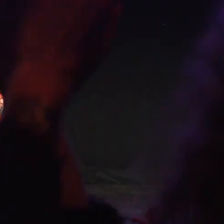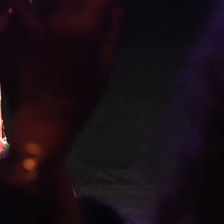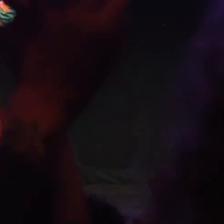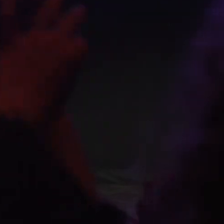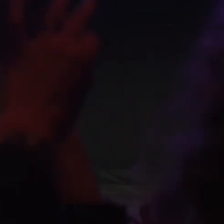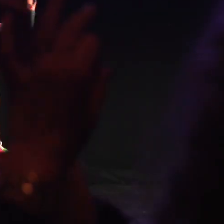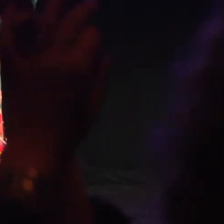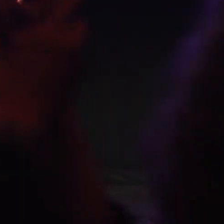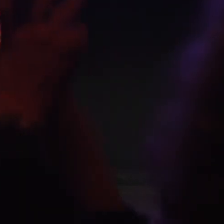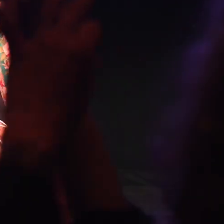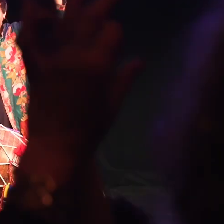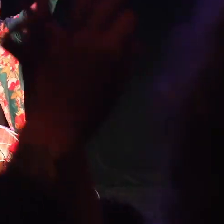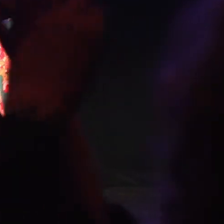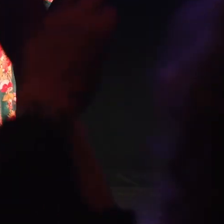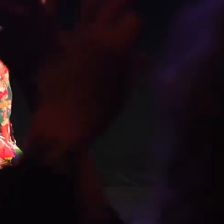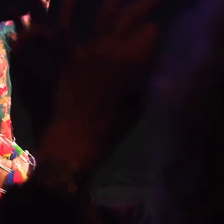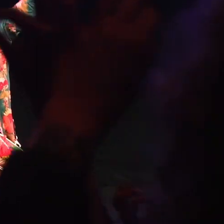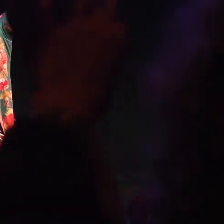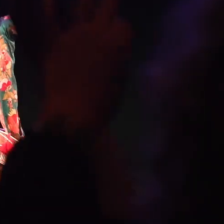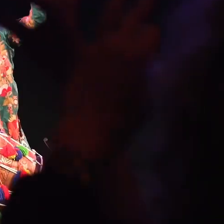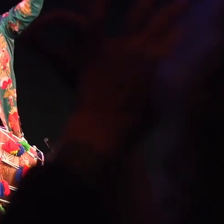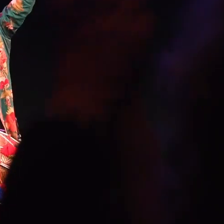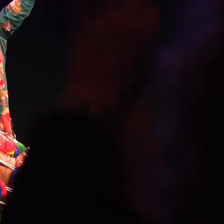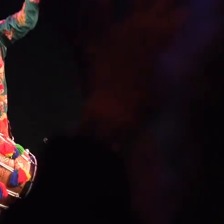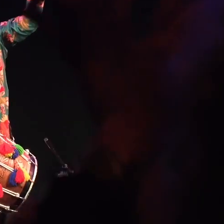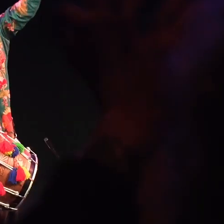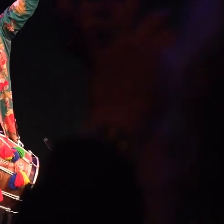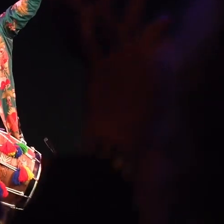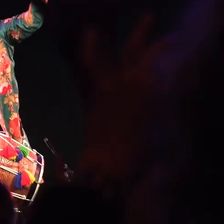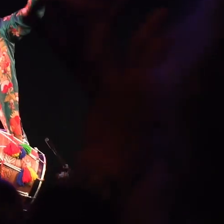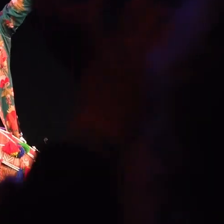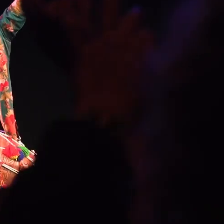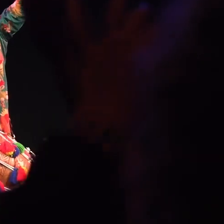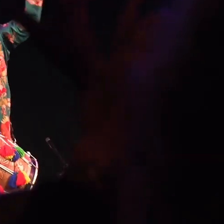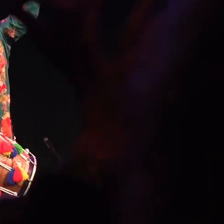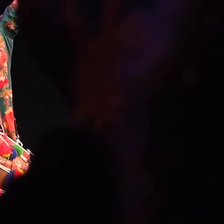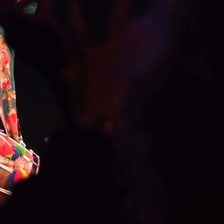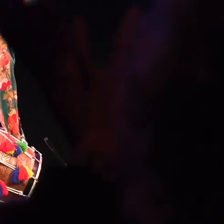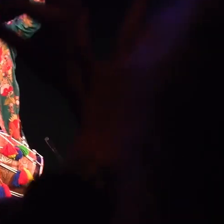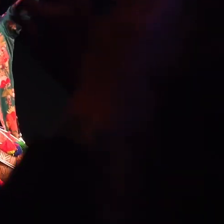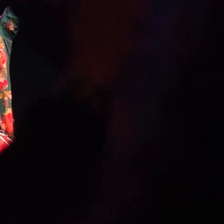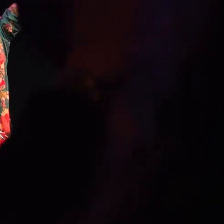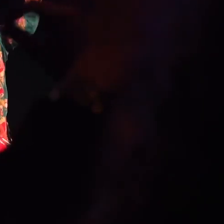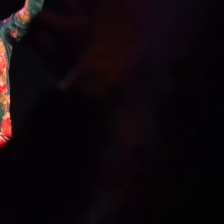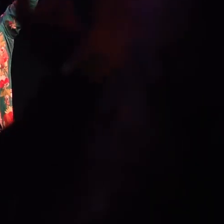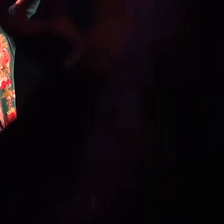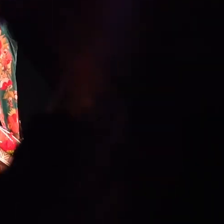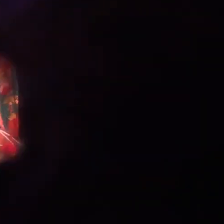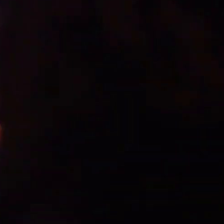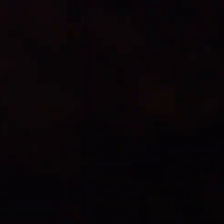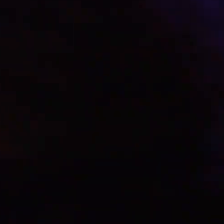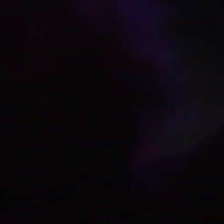Now turn to your right. Turn to your right and say hello to your neighbor if you have a neighbor there to your right.